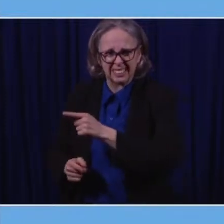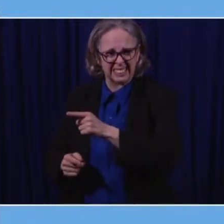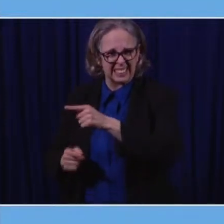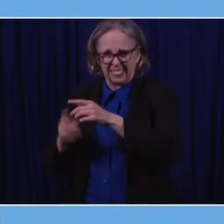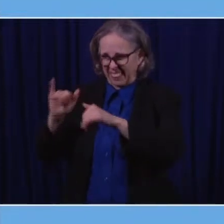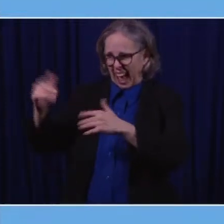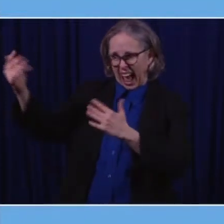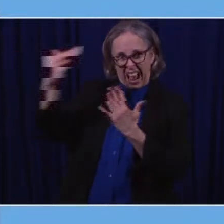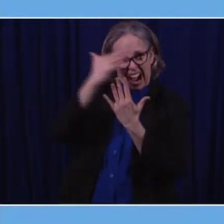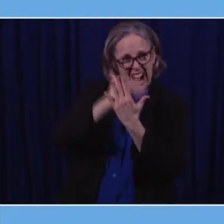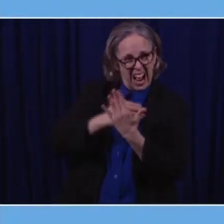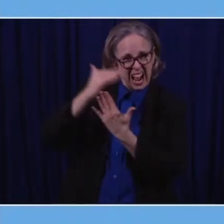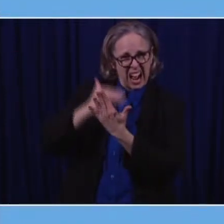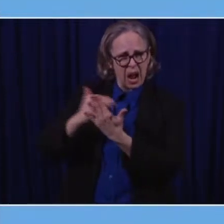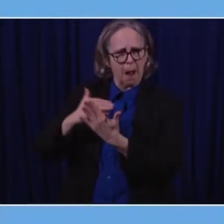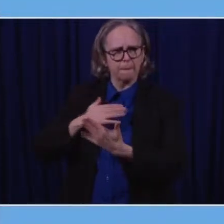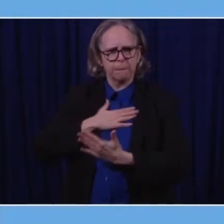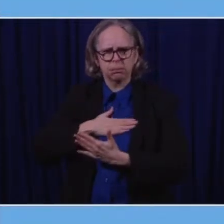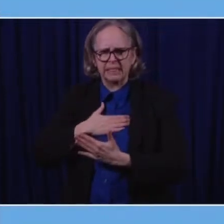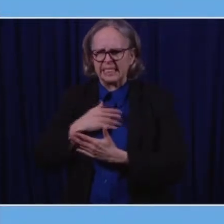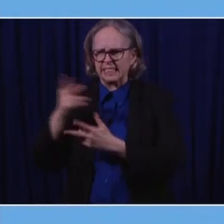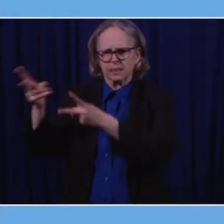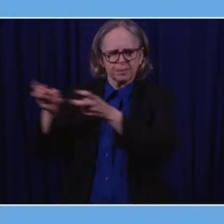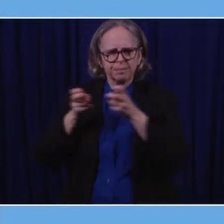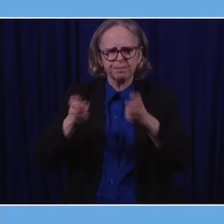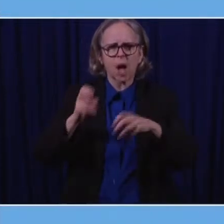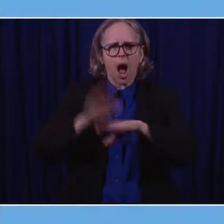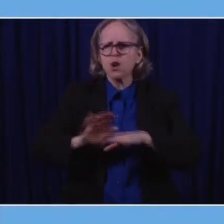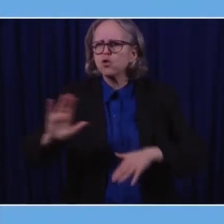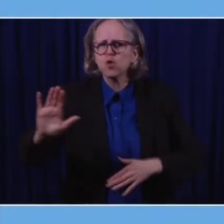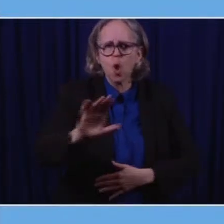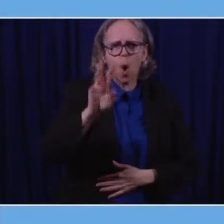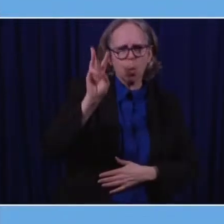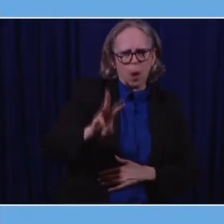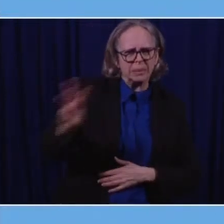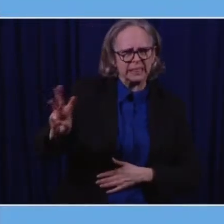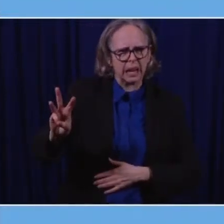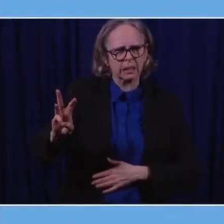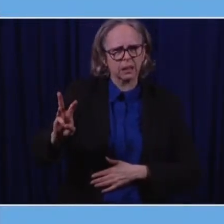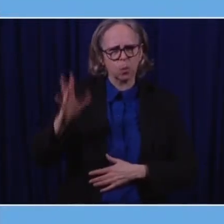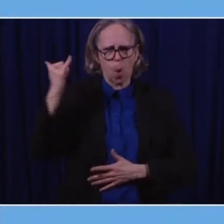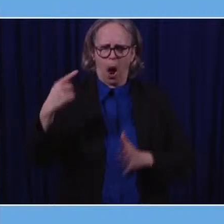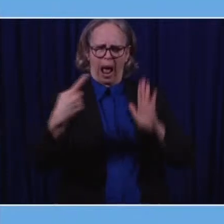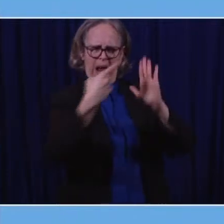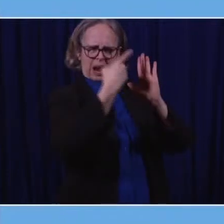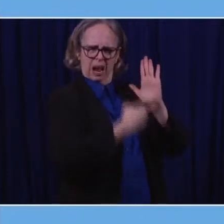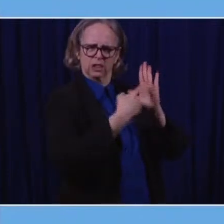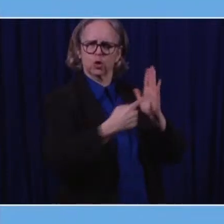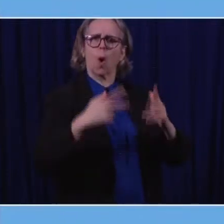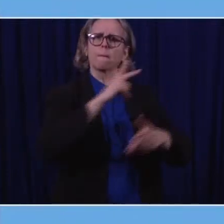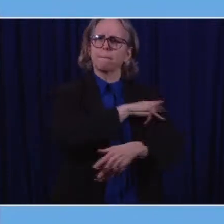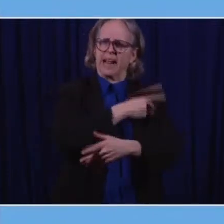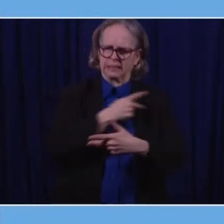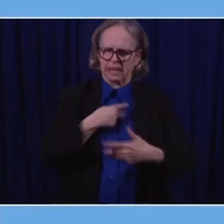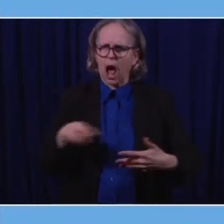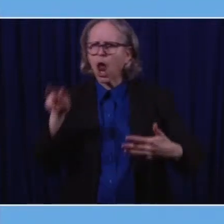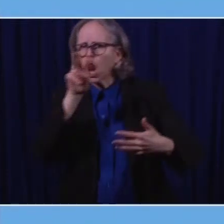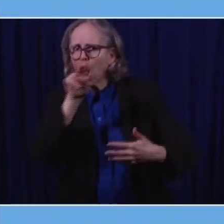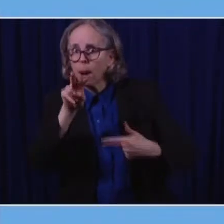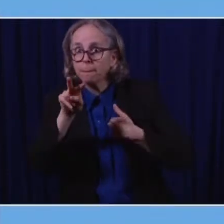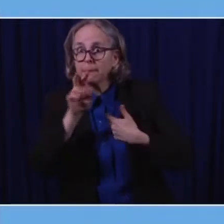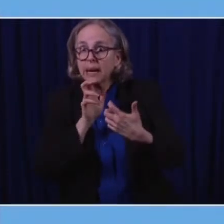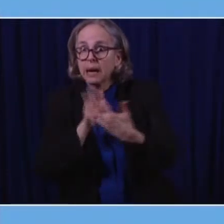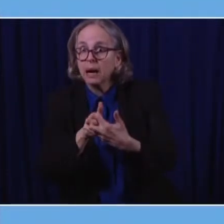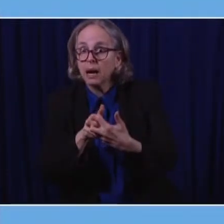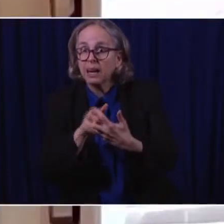patients about whether they're eligible. Know that many eligible patients in this category who were